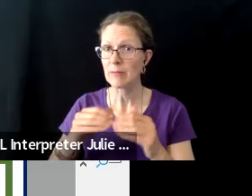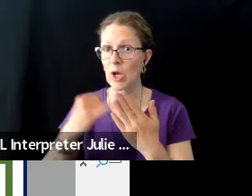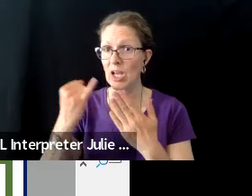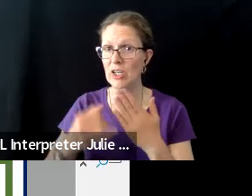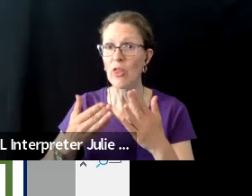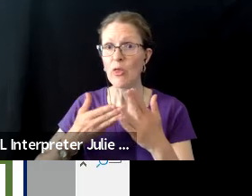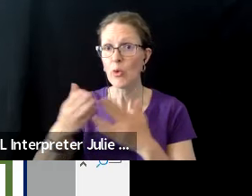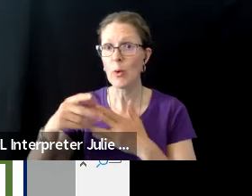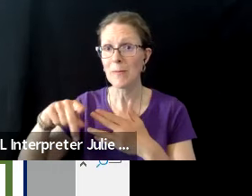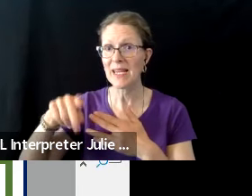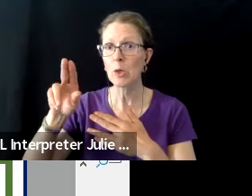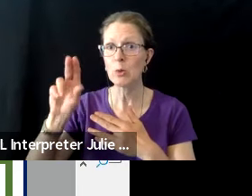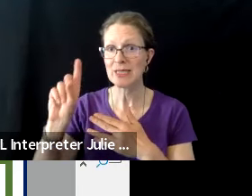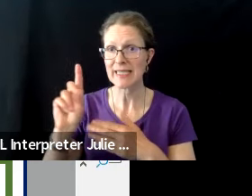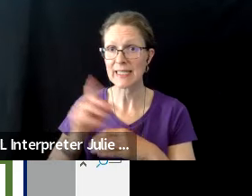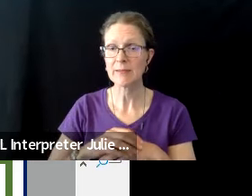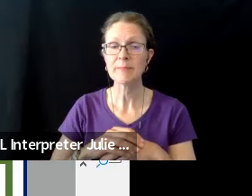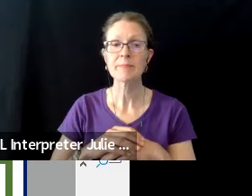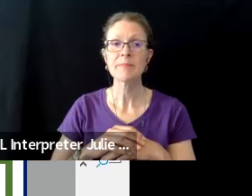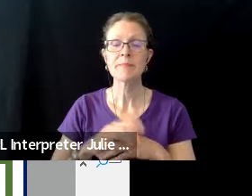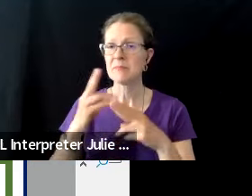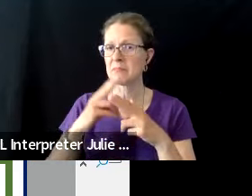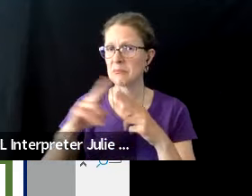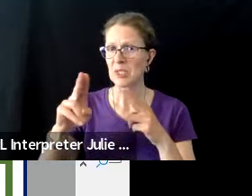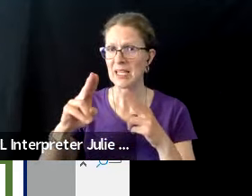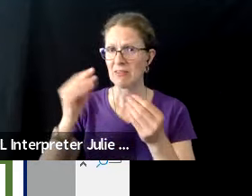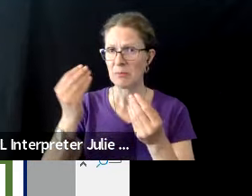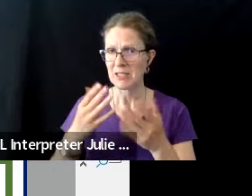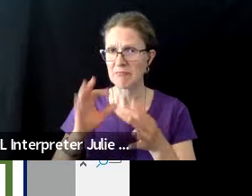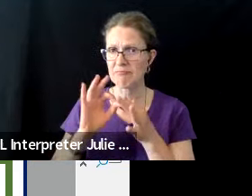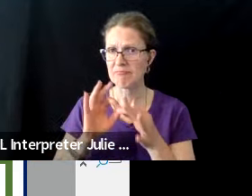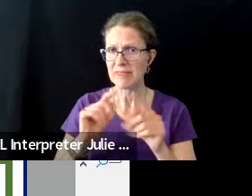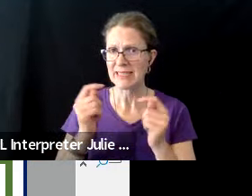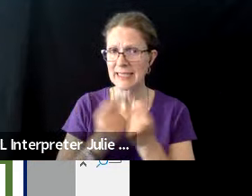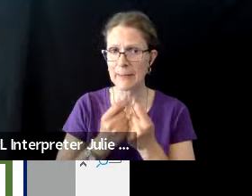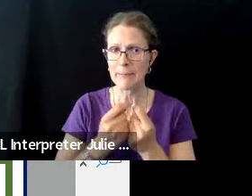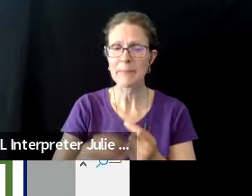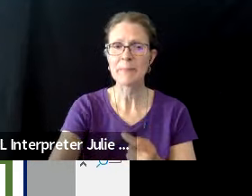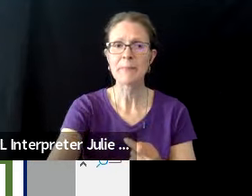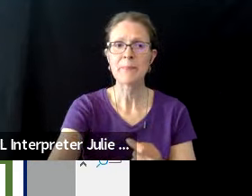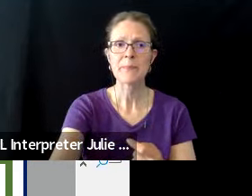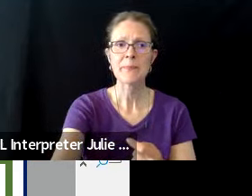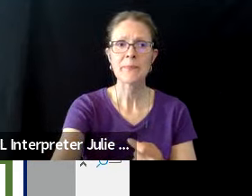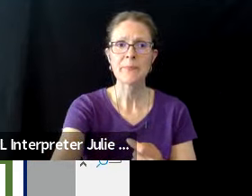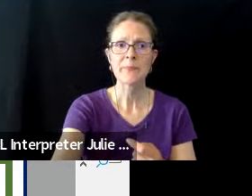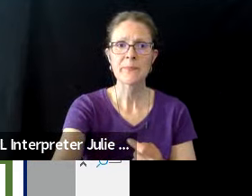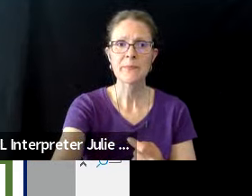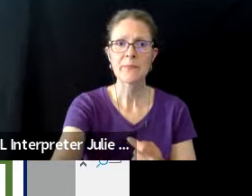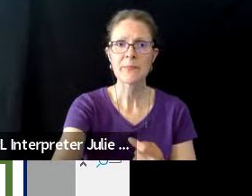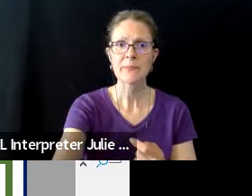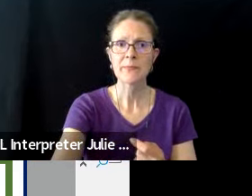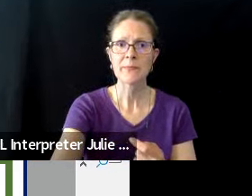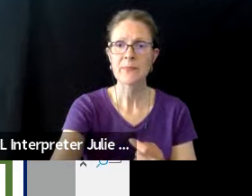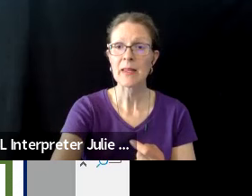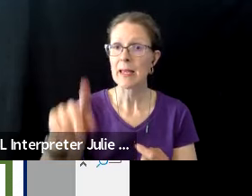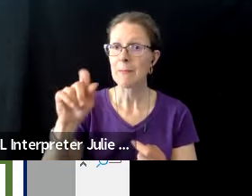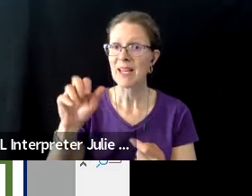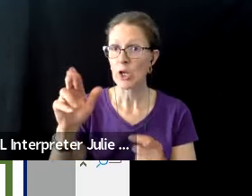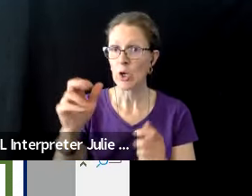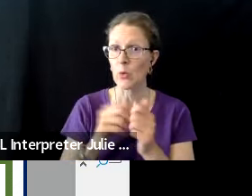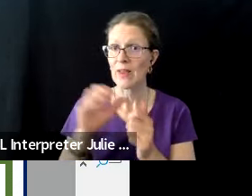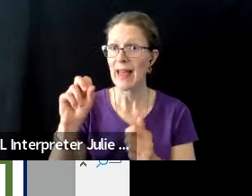Just a little bit of brief information about the development team. As Peter said, he's with Outlier. There's a little bit of information about